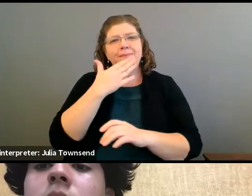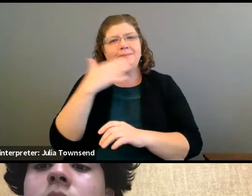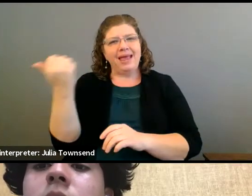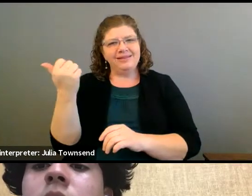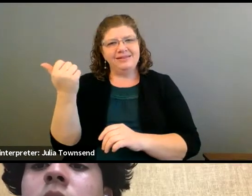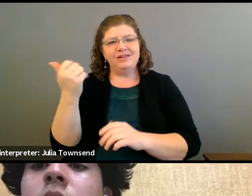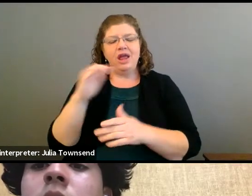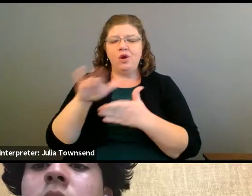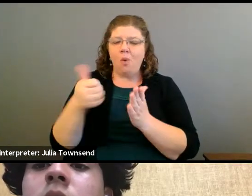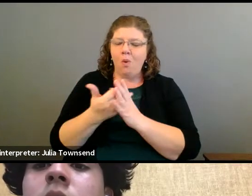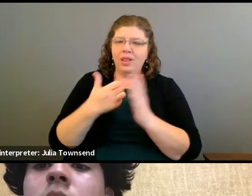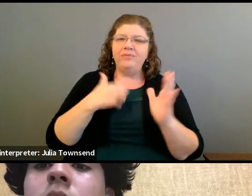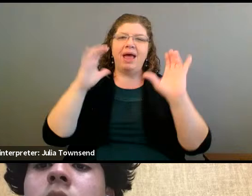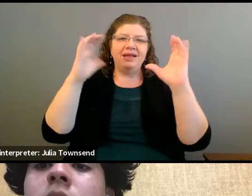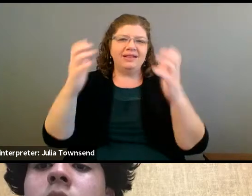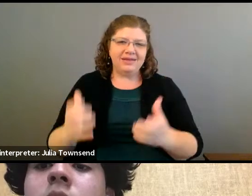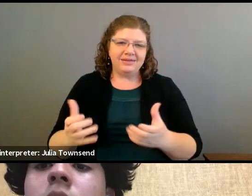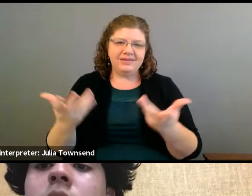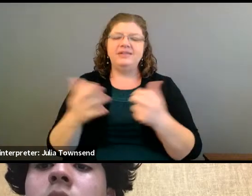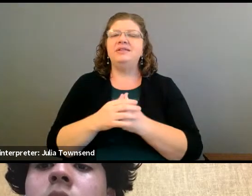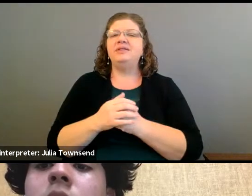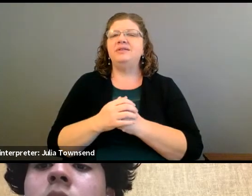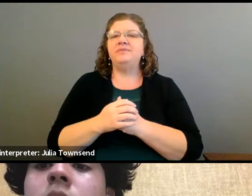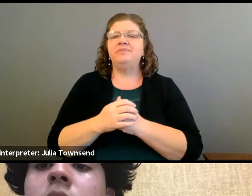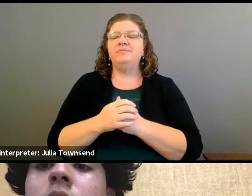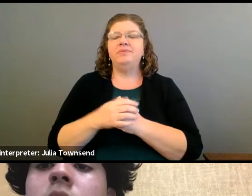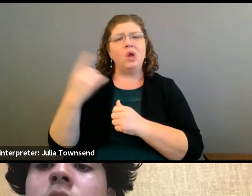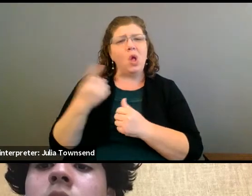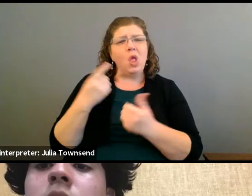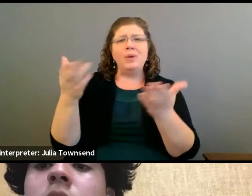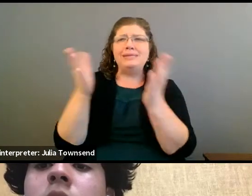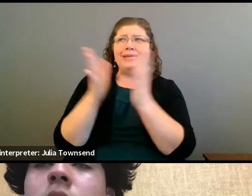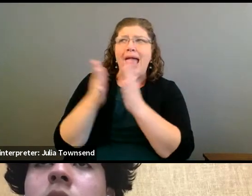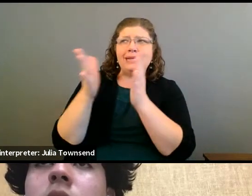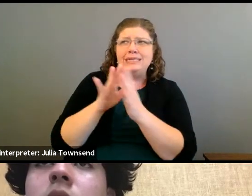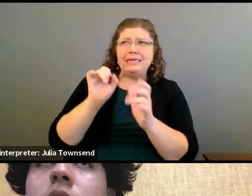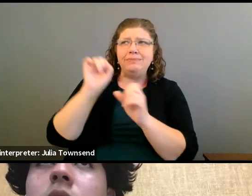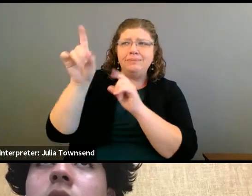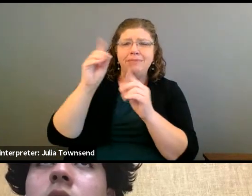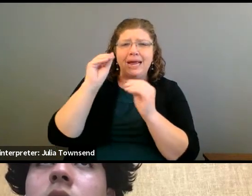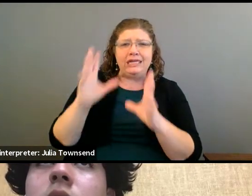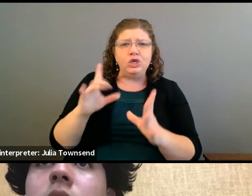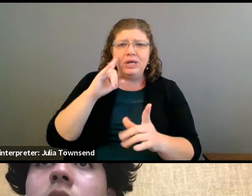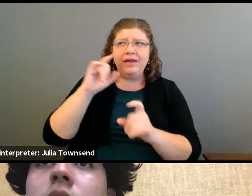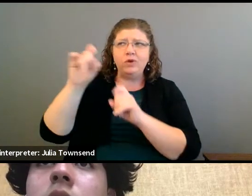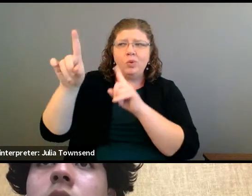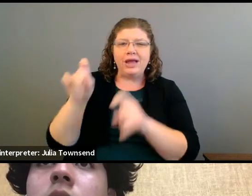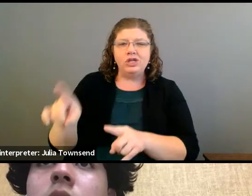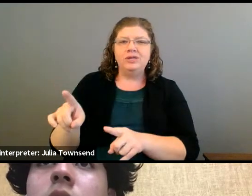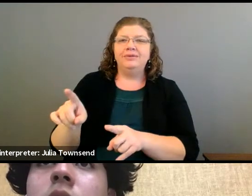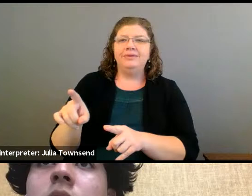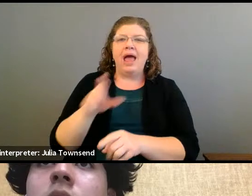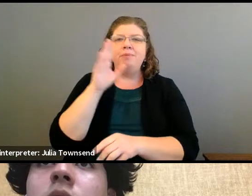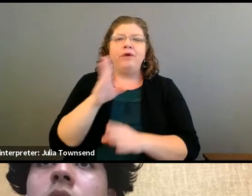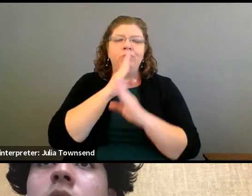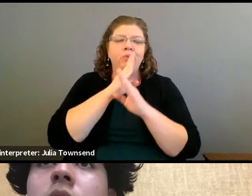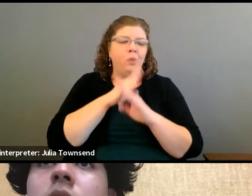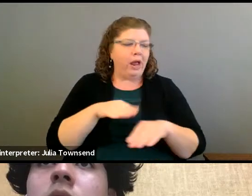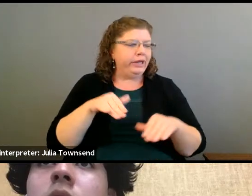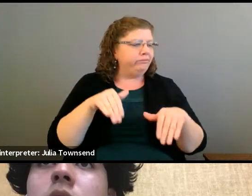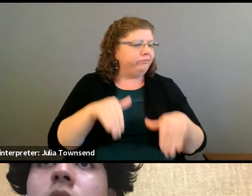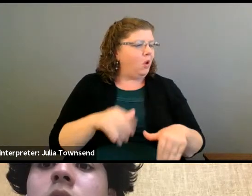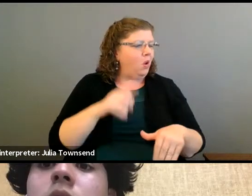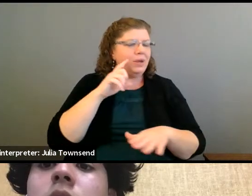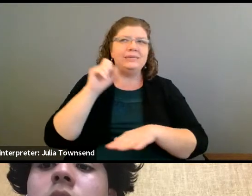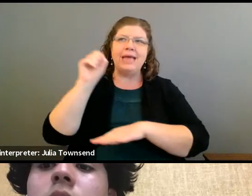classes. Always asking my teachers about questions. Never stay like quiet. I always ask and ask